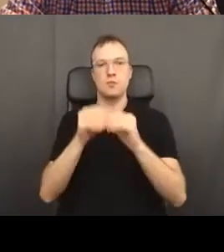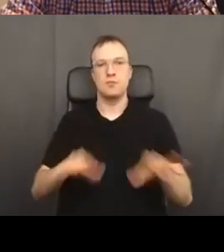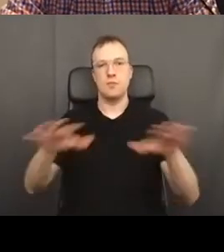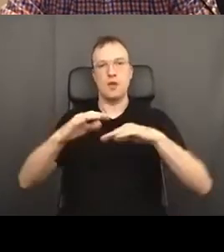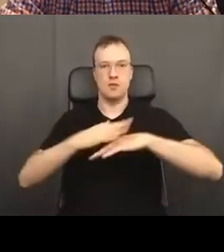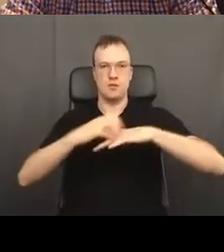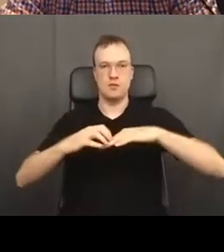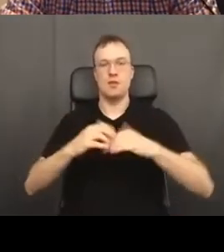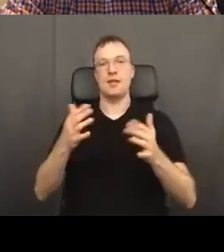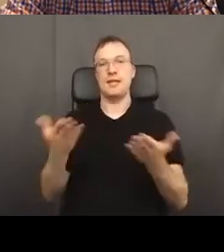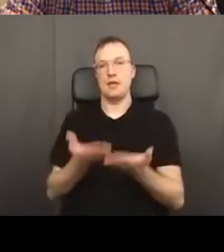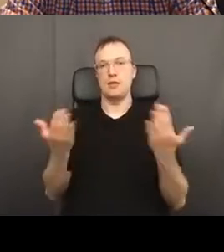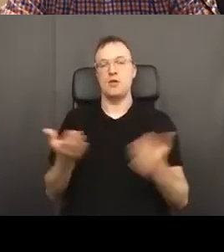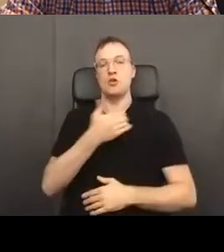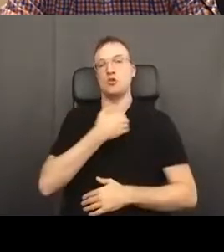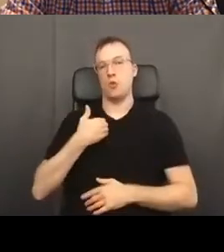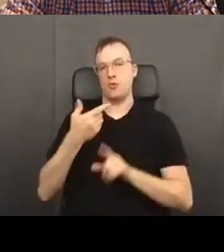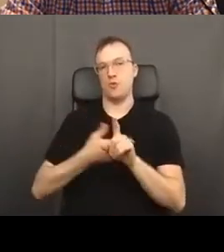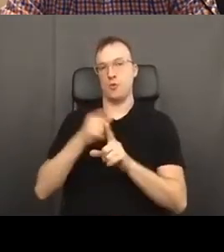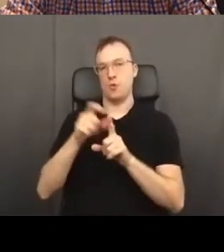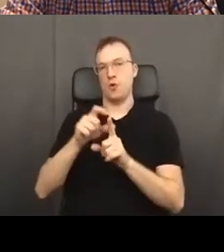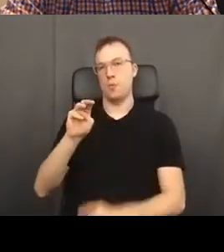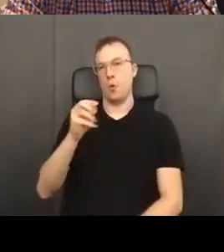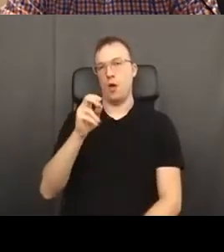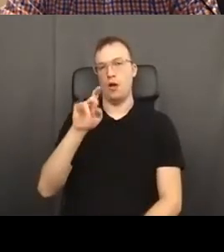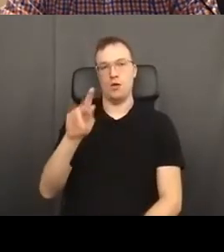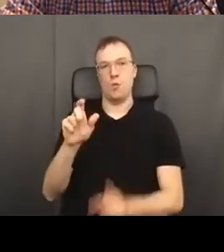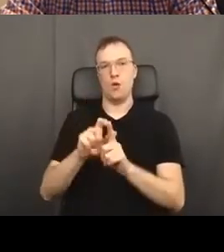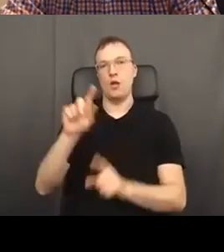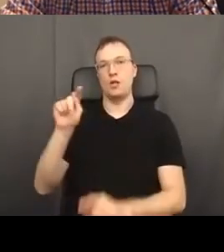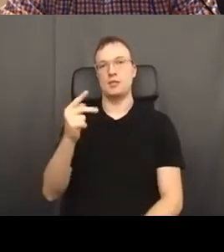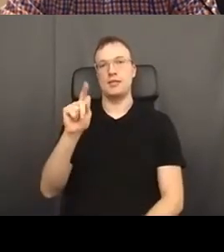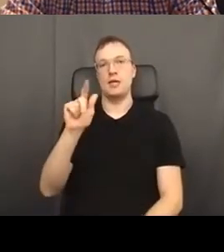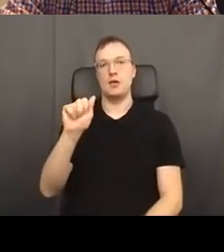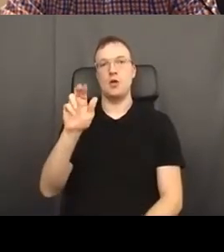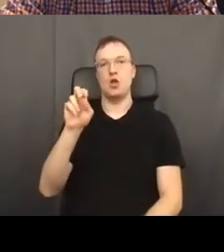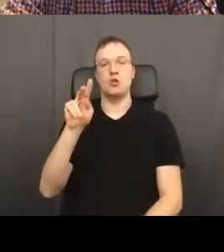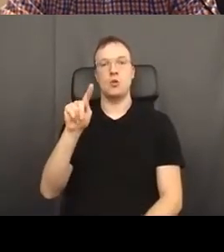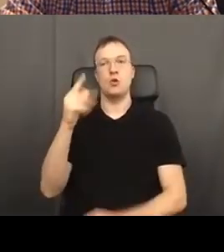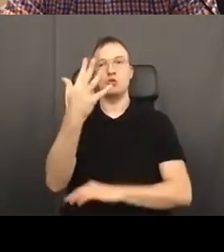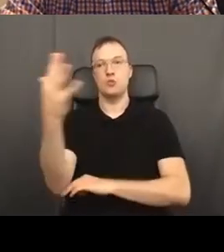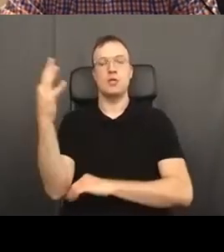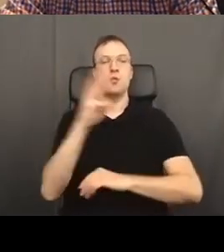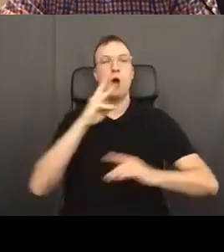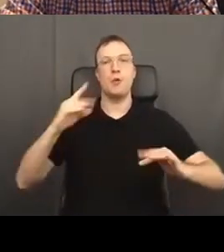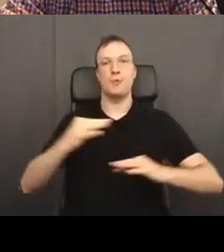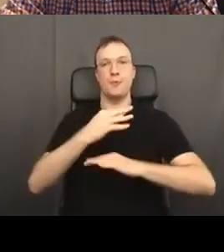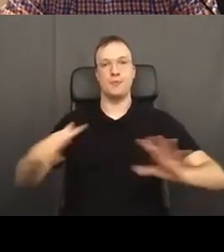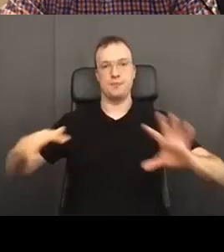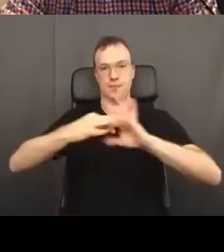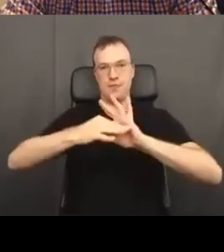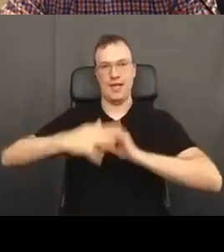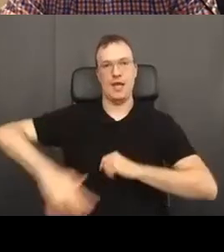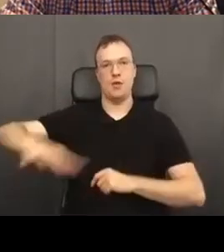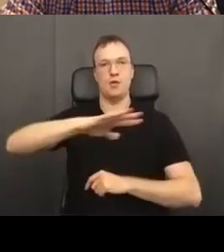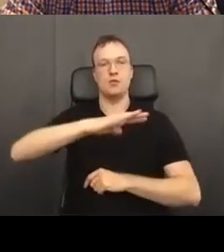located. Toronto comes from the Mohawk word Tikaranto, which can be loosely translated as where the trees meet the water. It's part